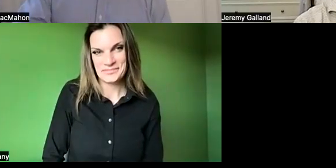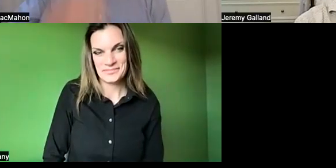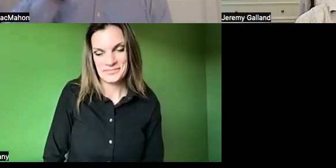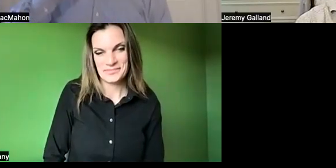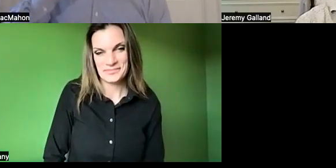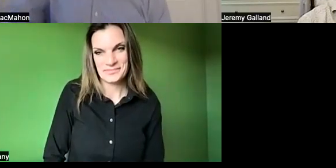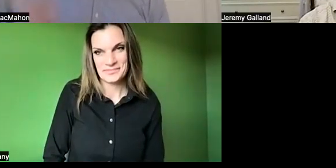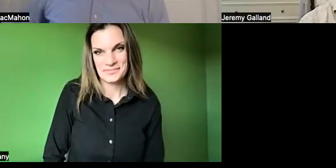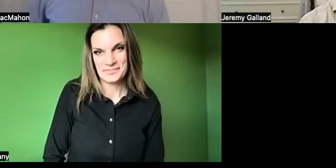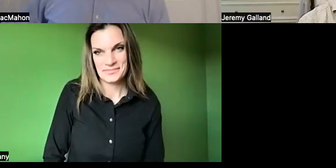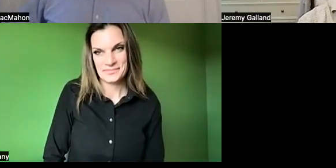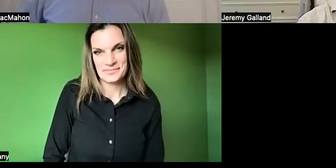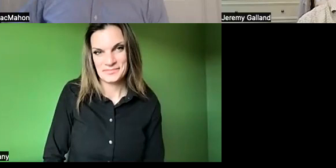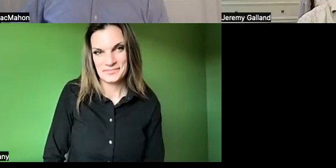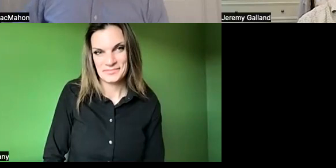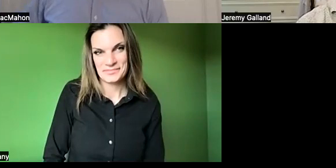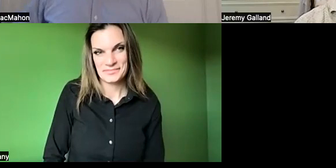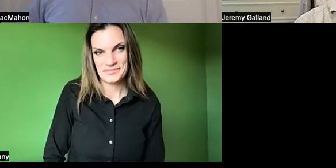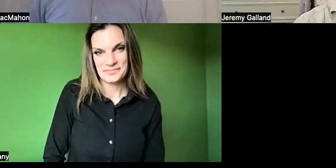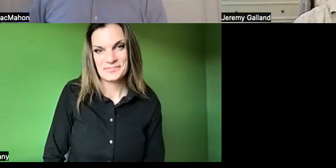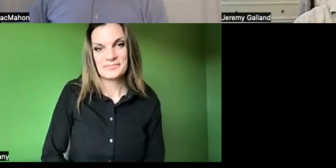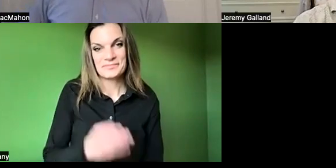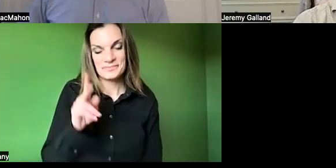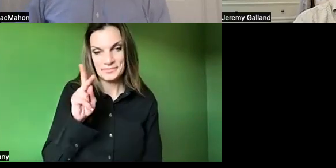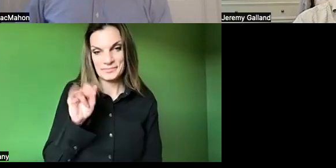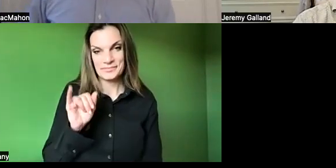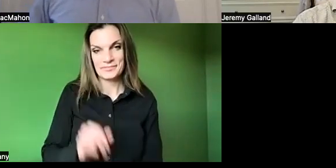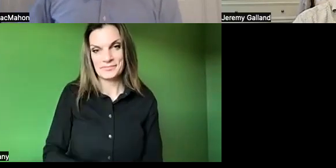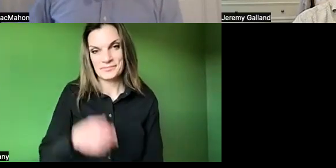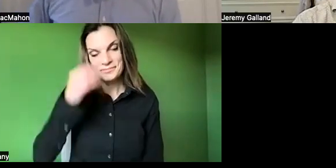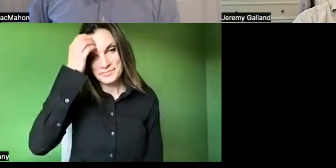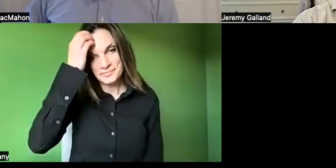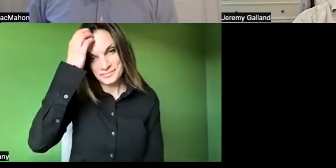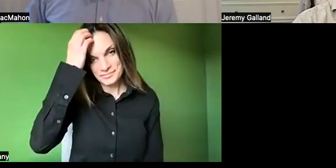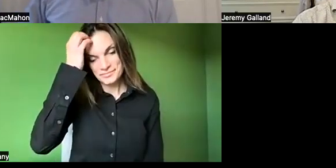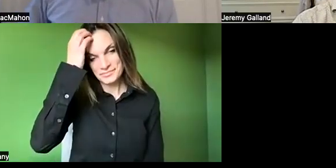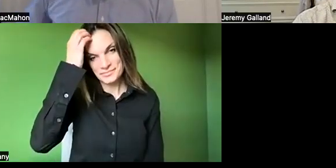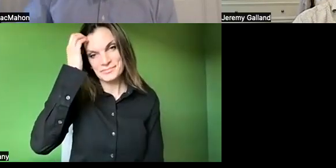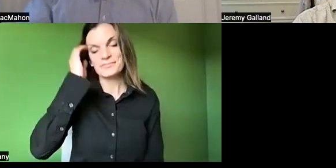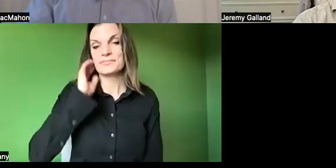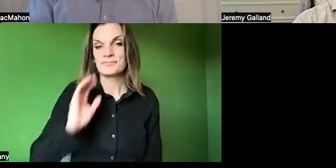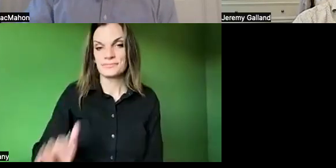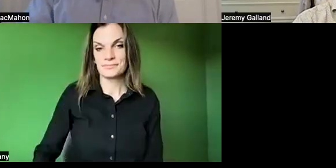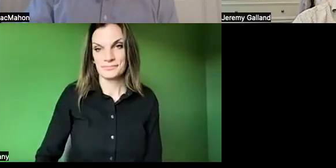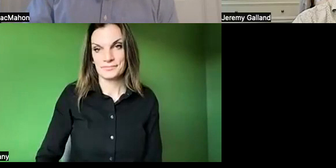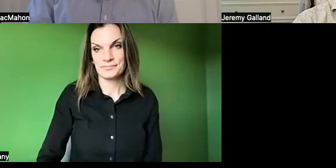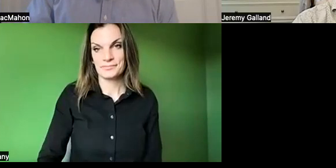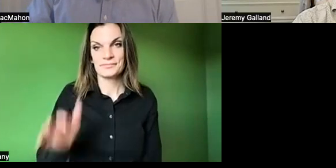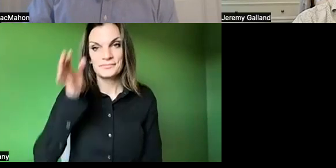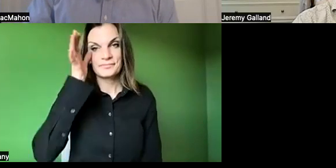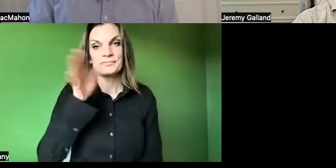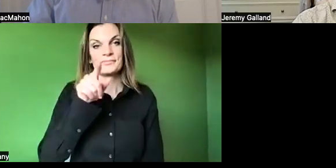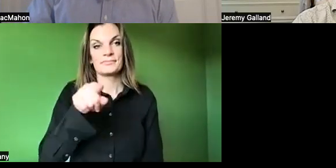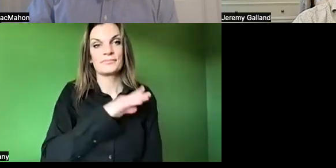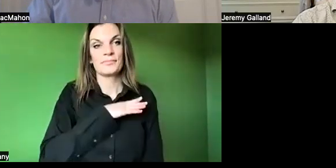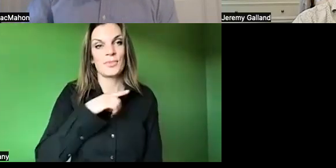Are you ready? Okay, so Kai McMahon, this question is for you. Number 6. In the future, the Board of Education may